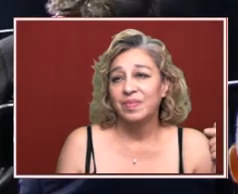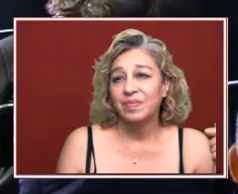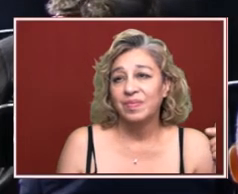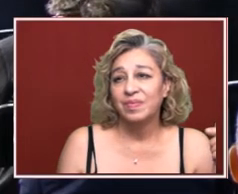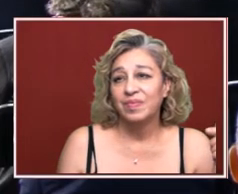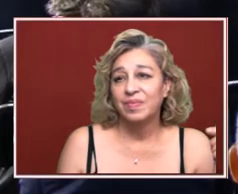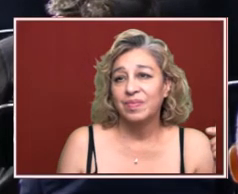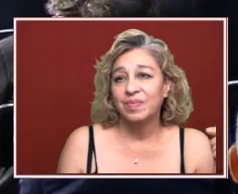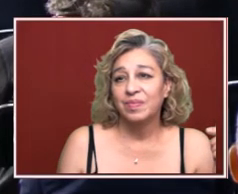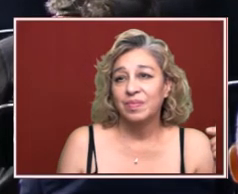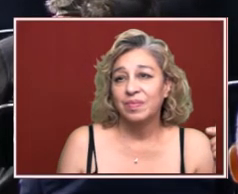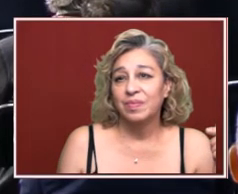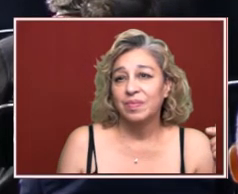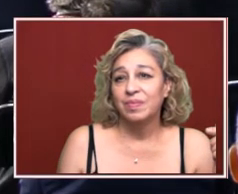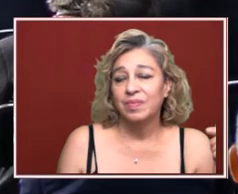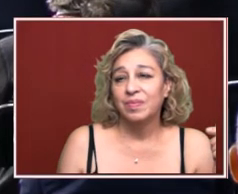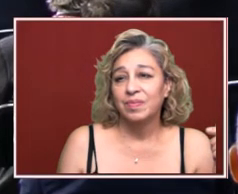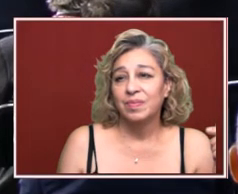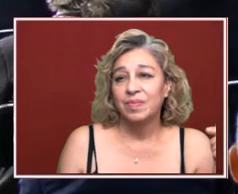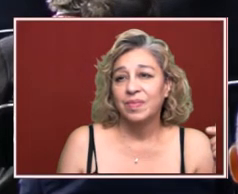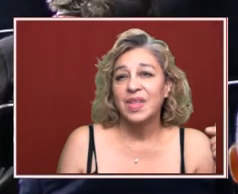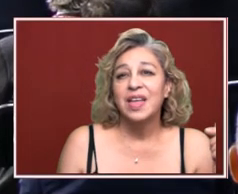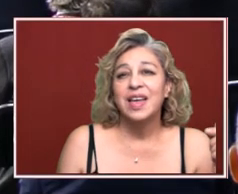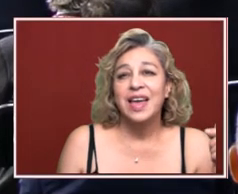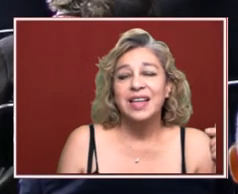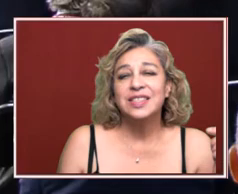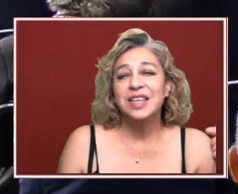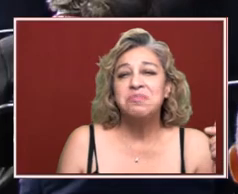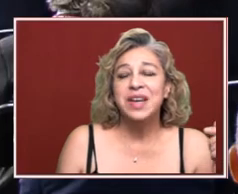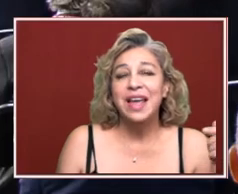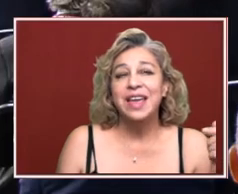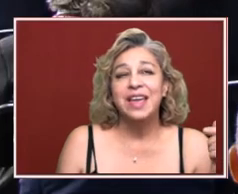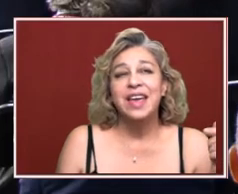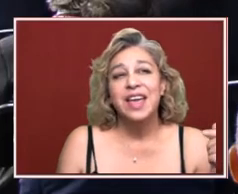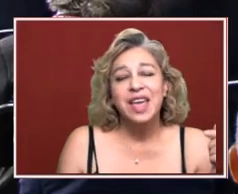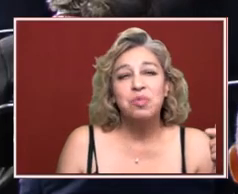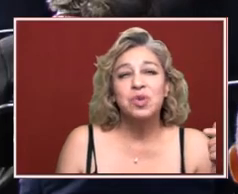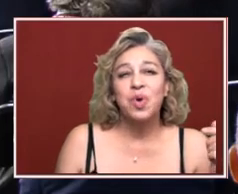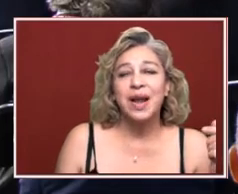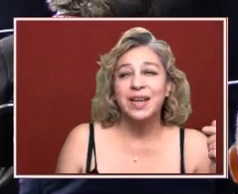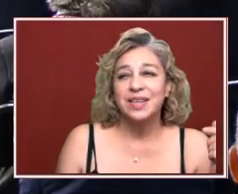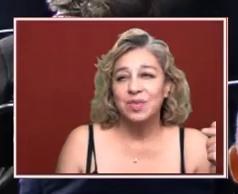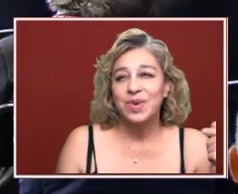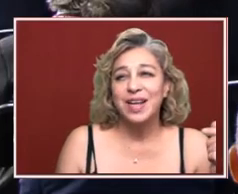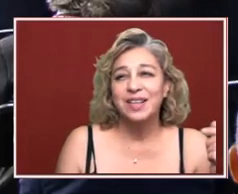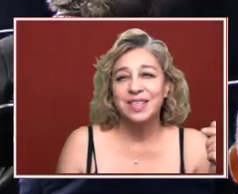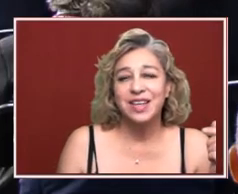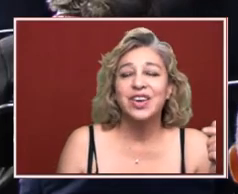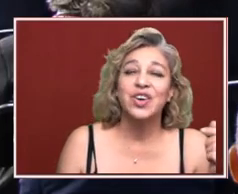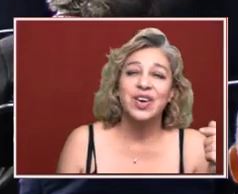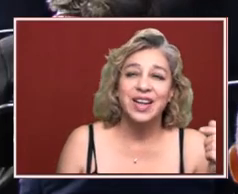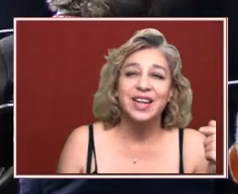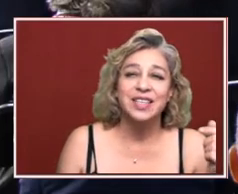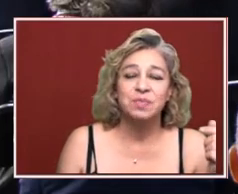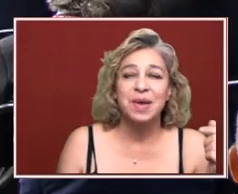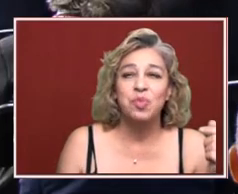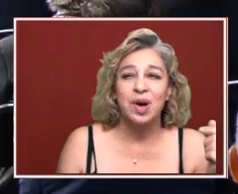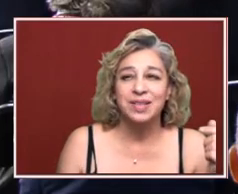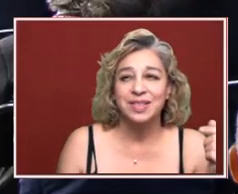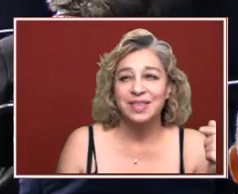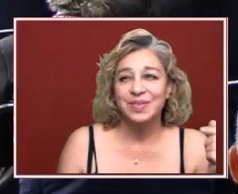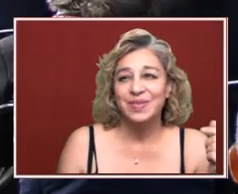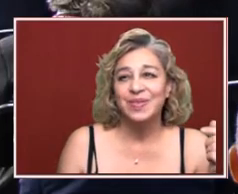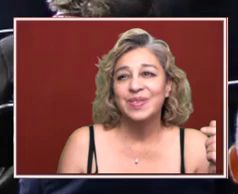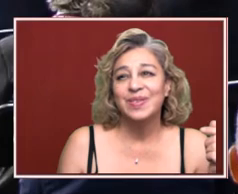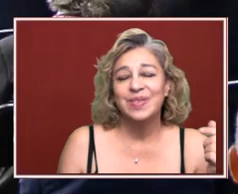lo sucedido, la memoria. And someday he will write what has occurred in his